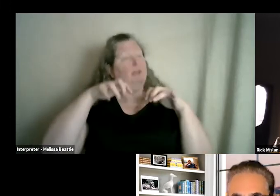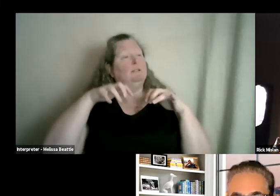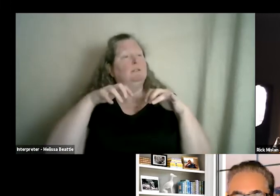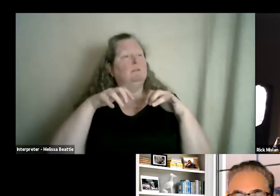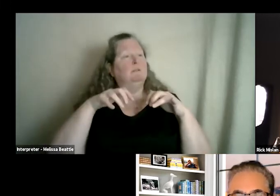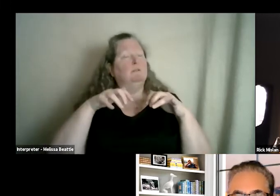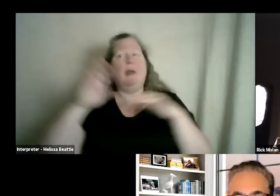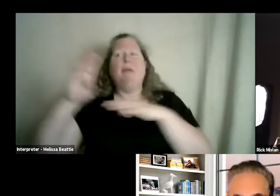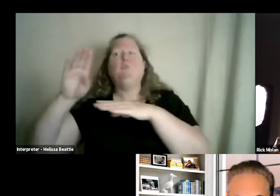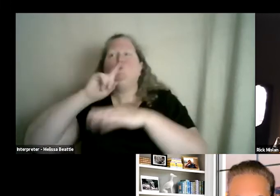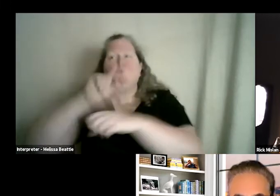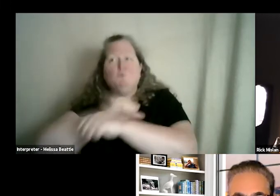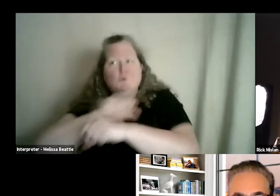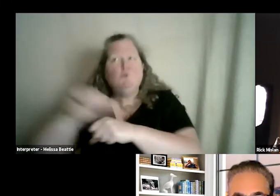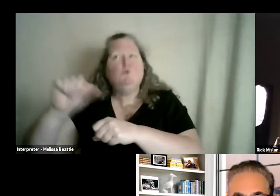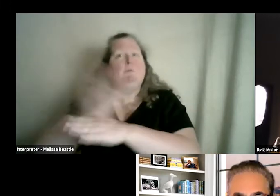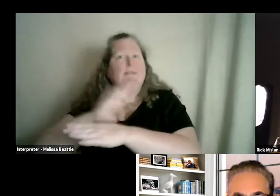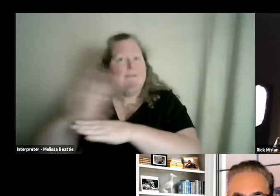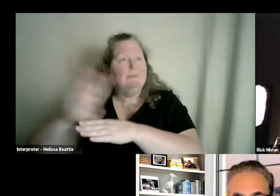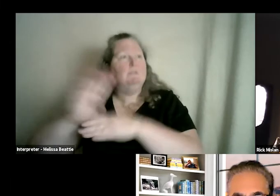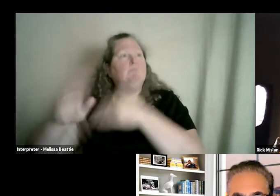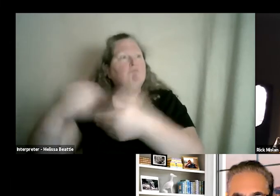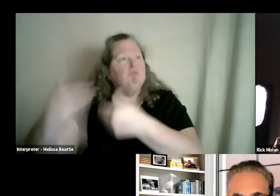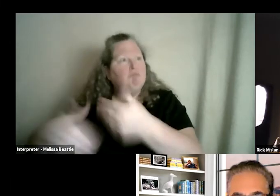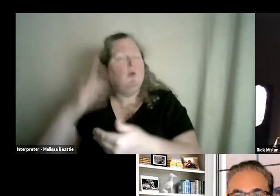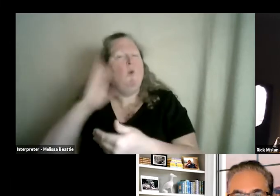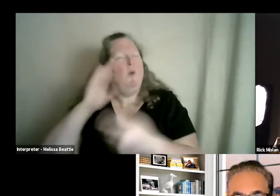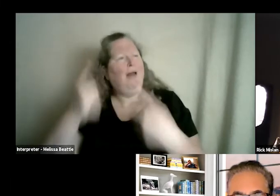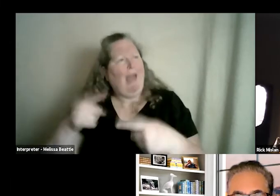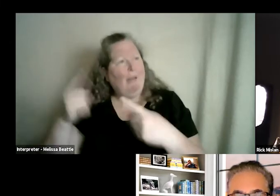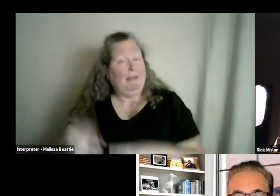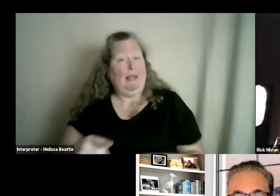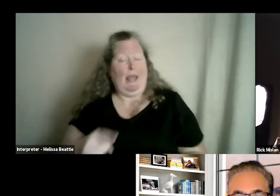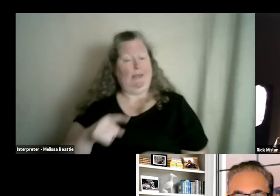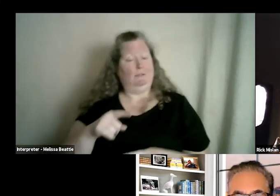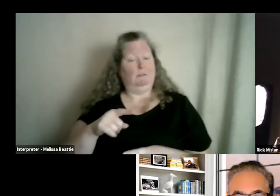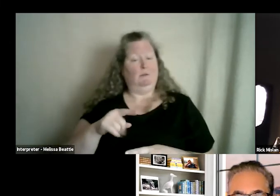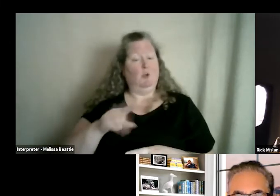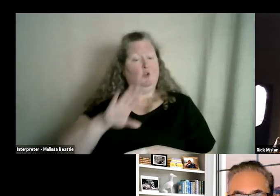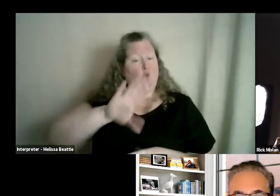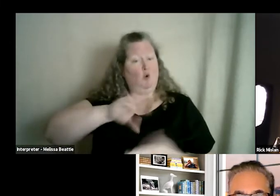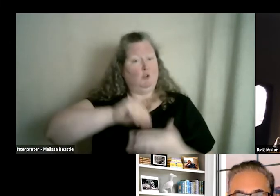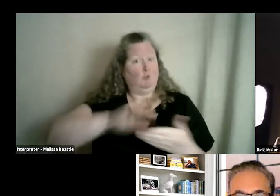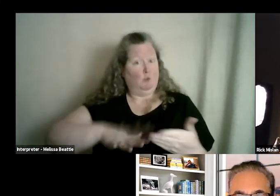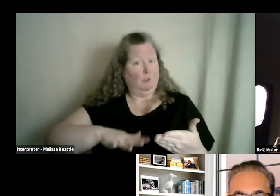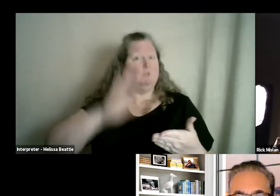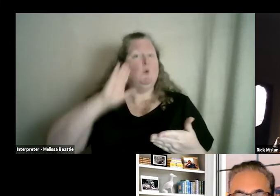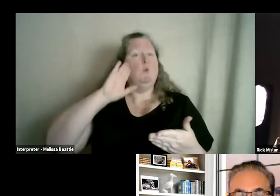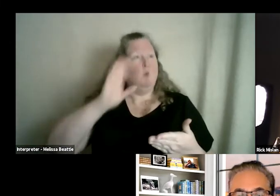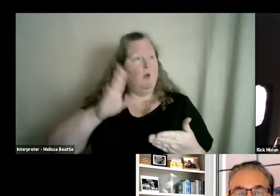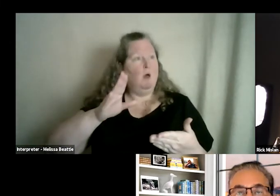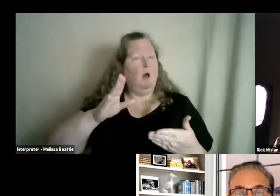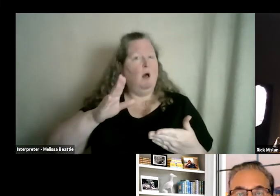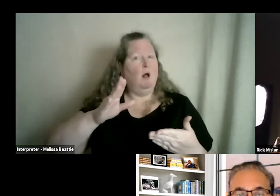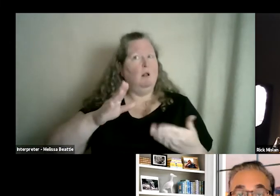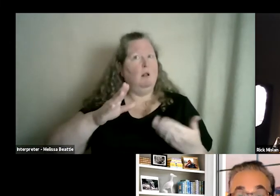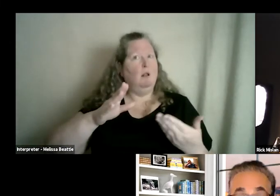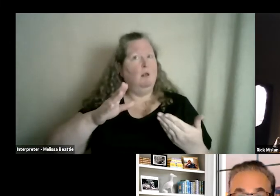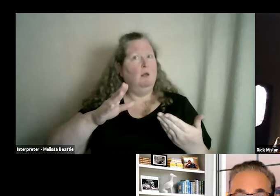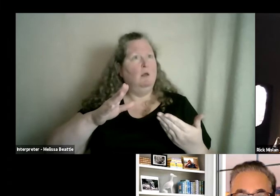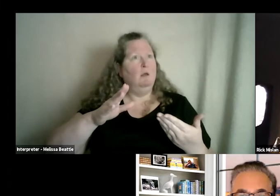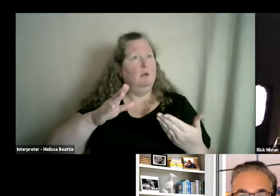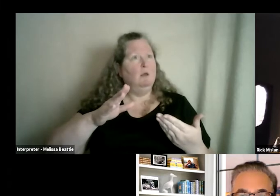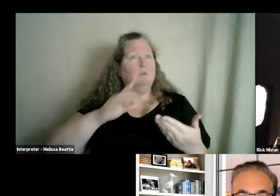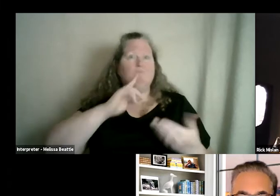future. It is in the hands of students like yours that the handshake will finally be